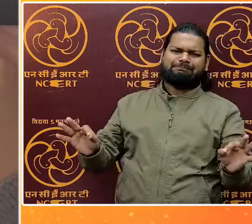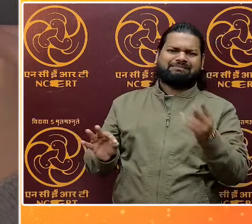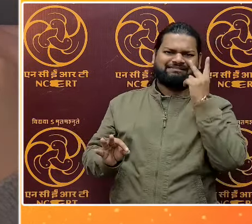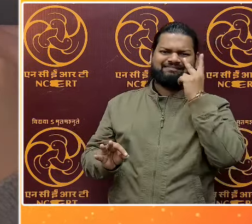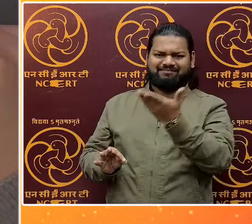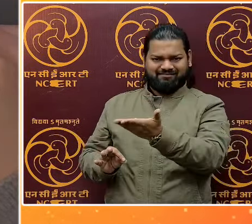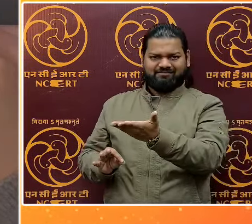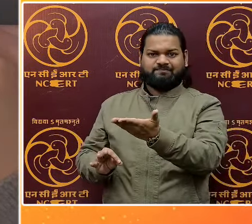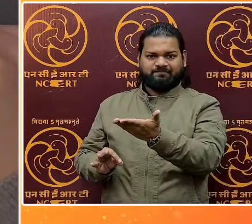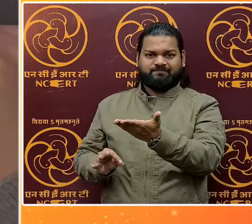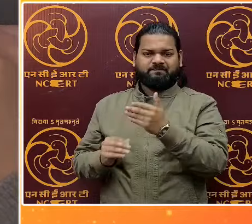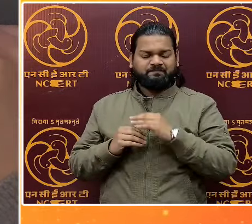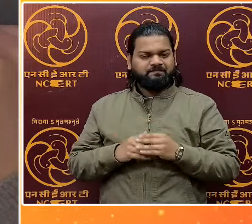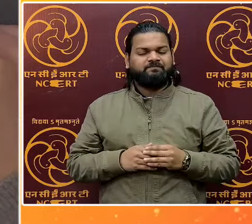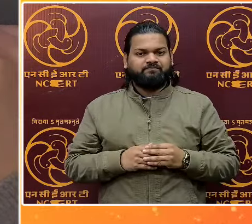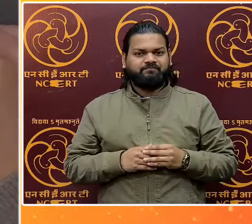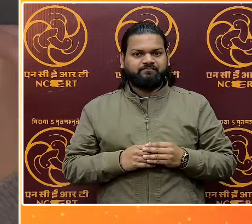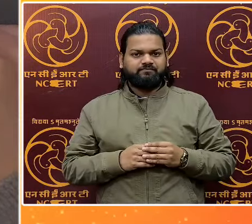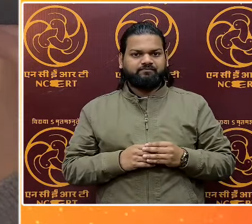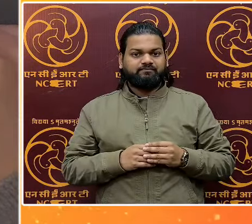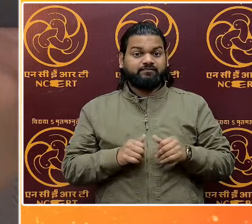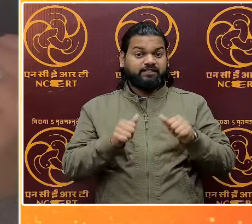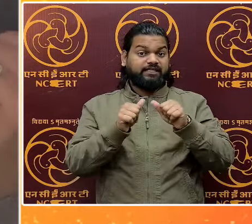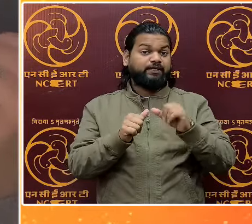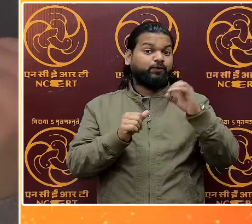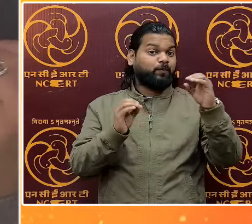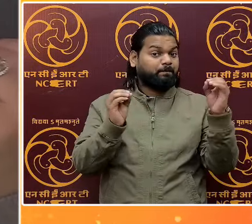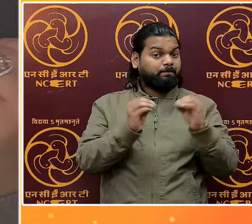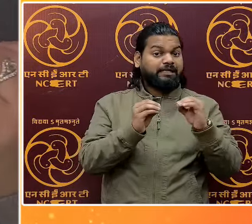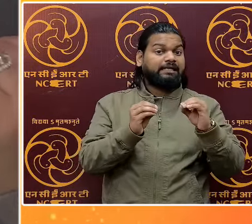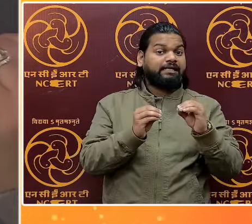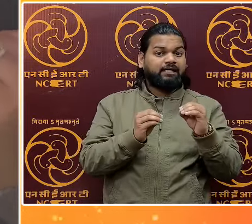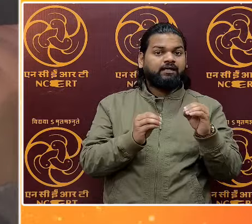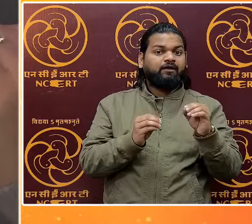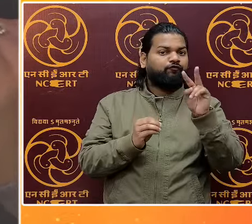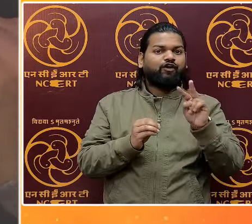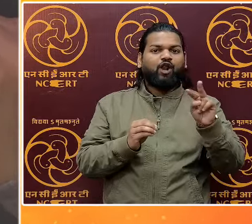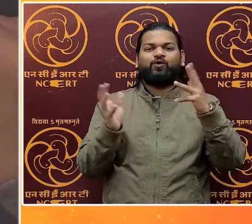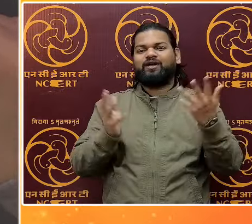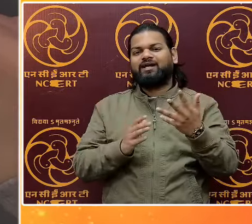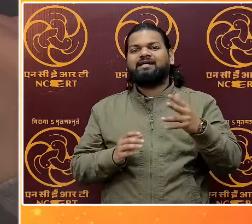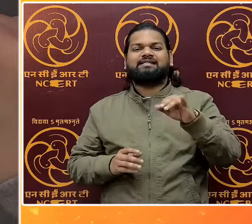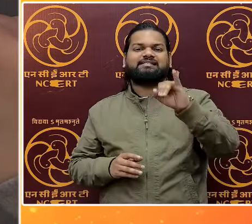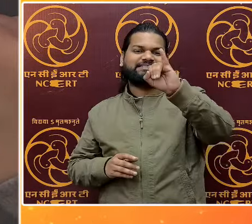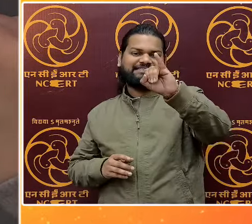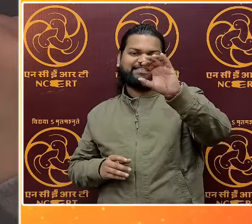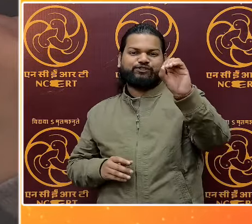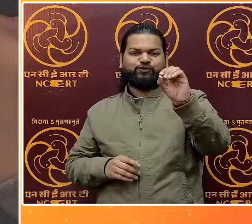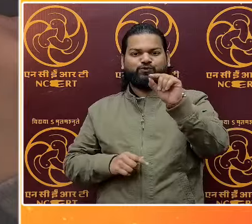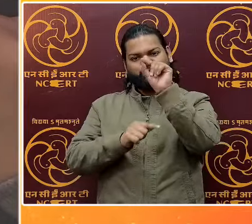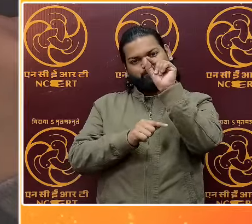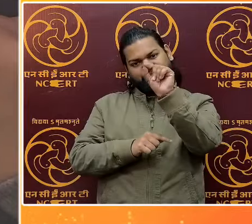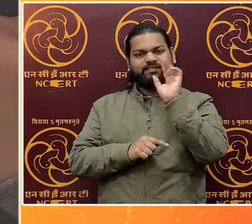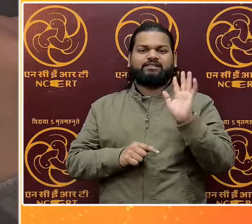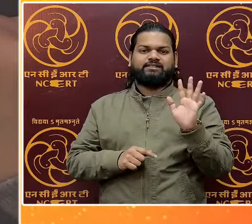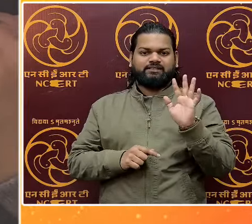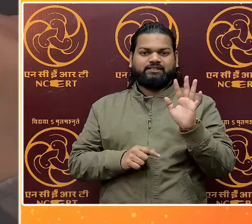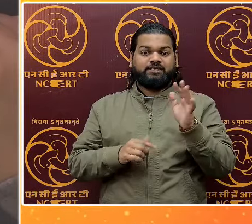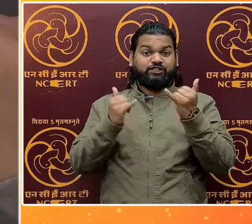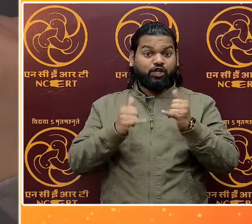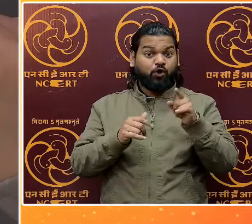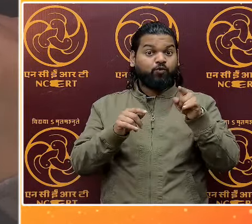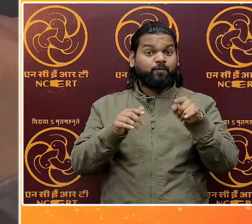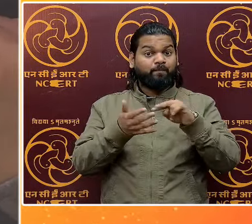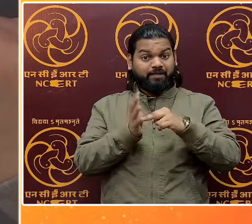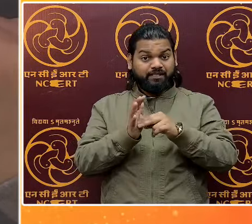angle AOB is 60 degrees. So we got our angle of